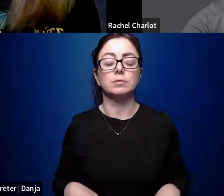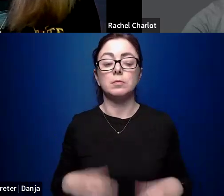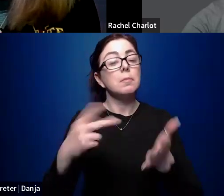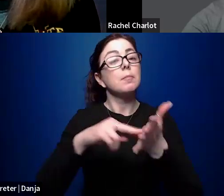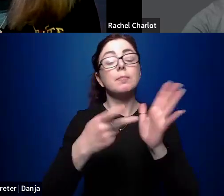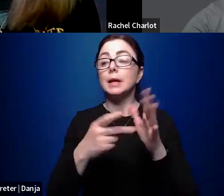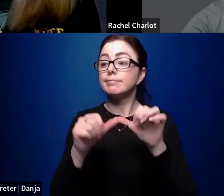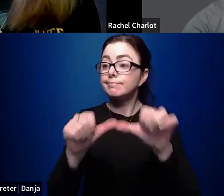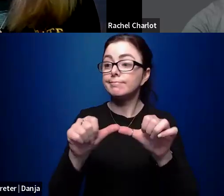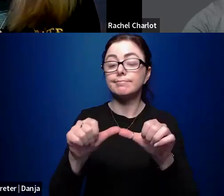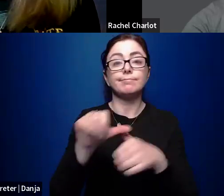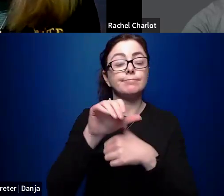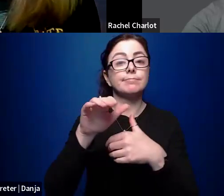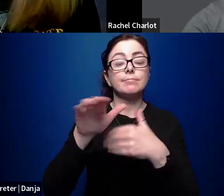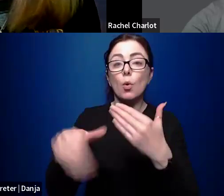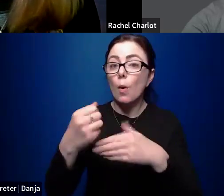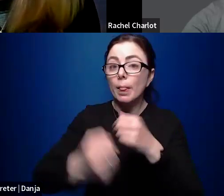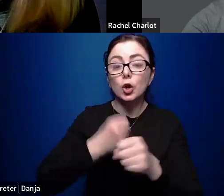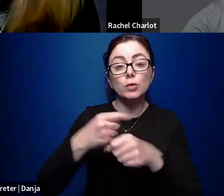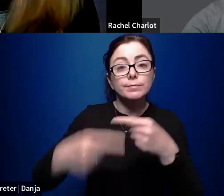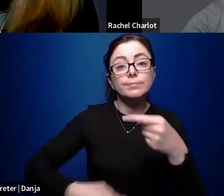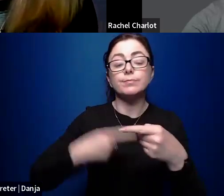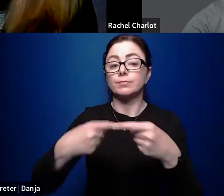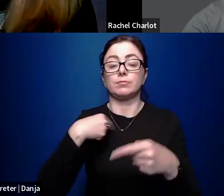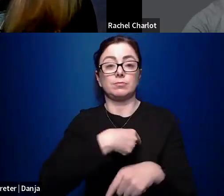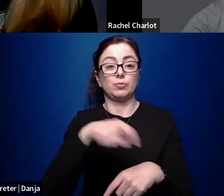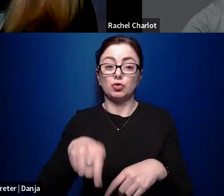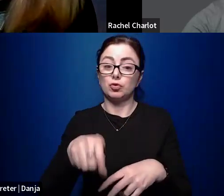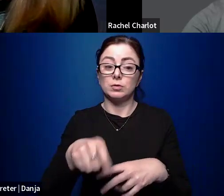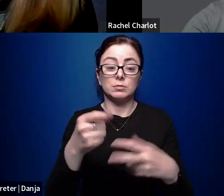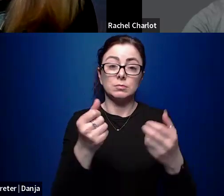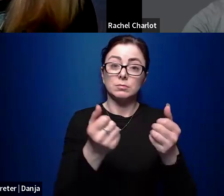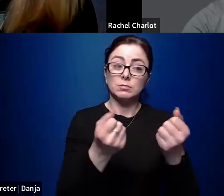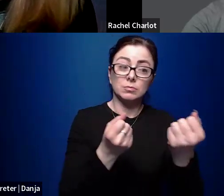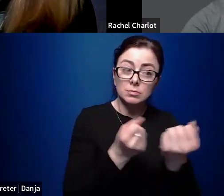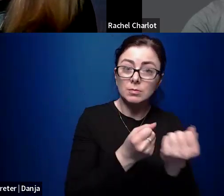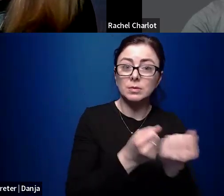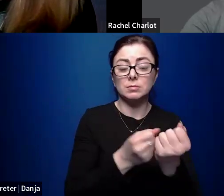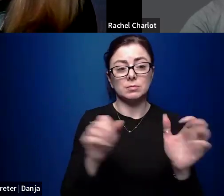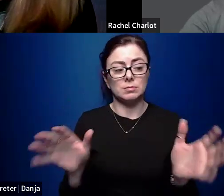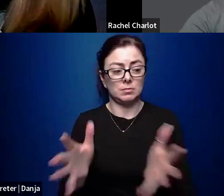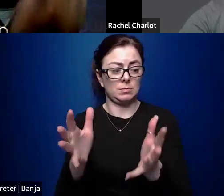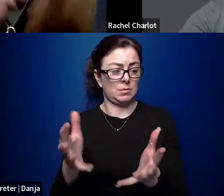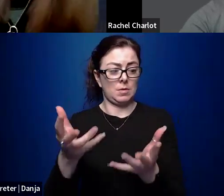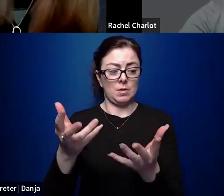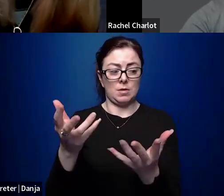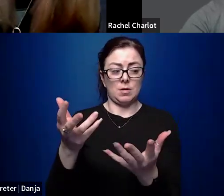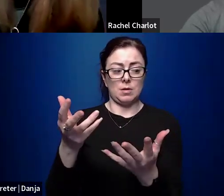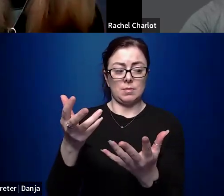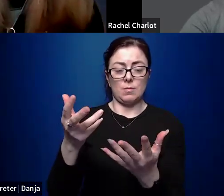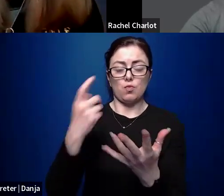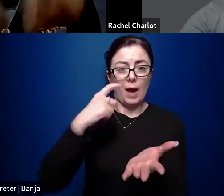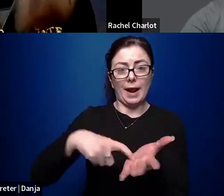long recognize, support, champion, advocate with and for, and celebrate people with disabilities and their family